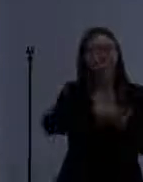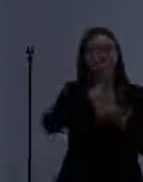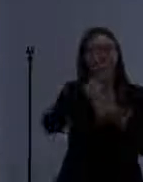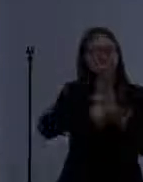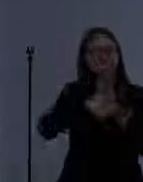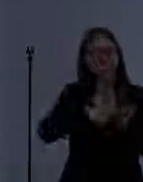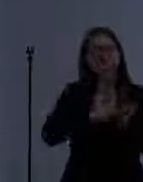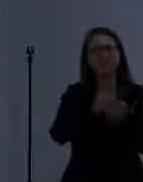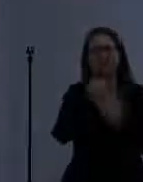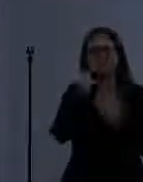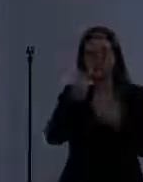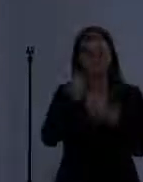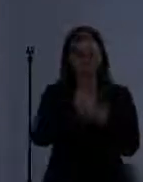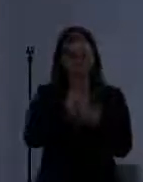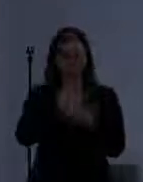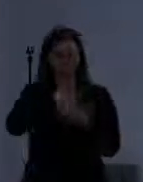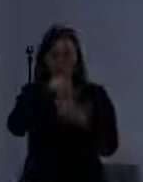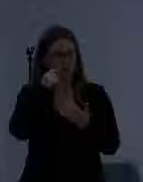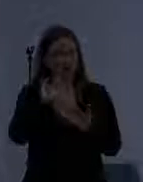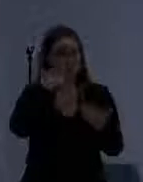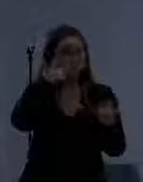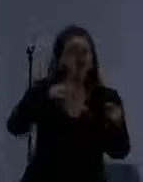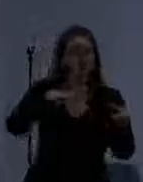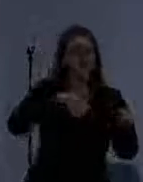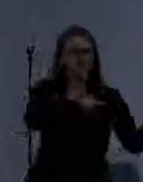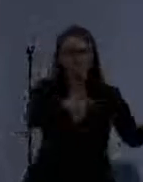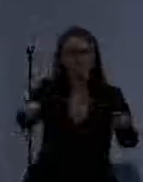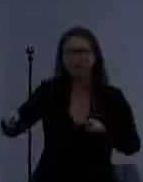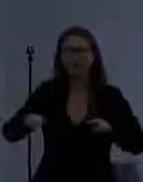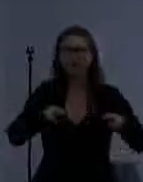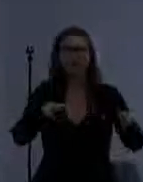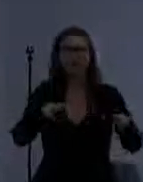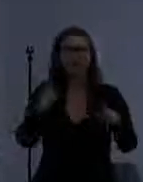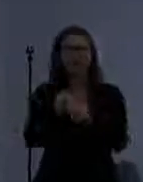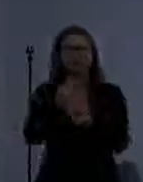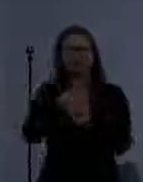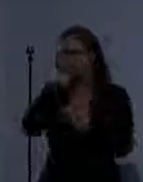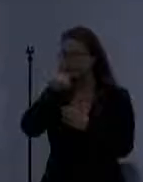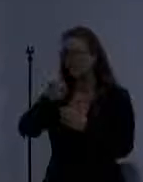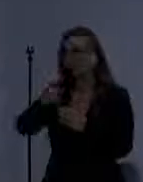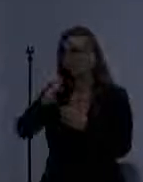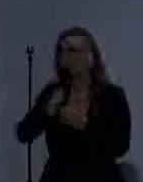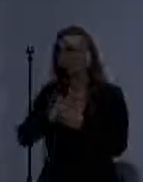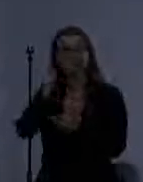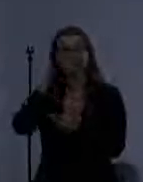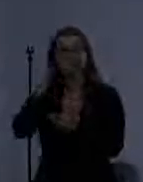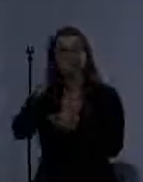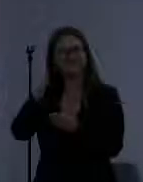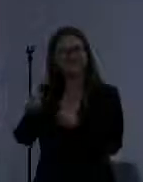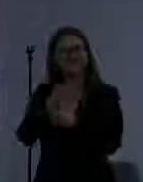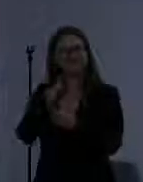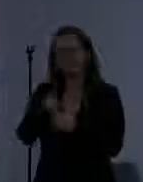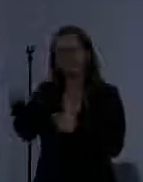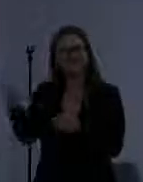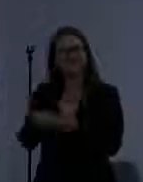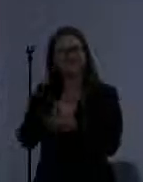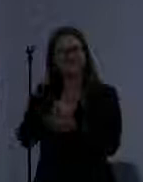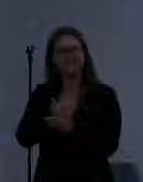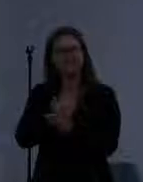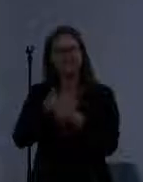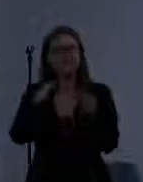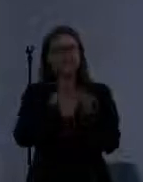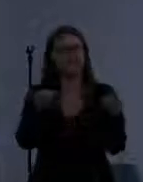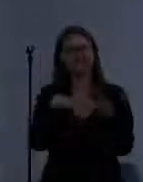across the whole sector to keep people, to uphold people's rights, not about ticking a box for us. So it's